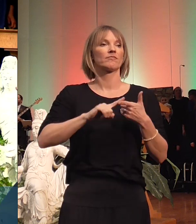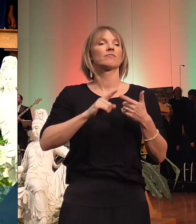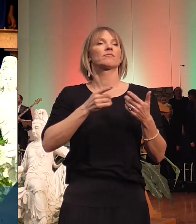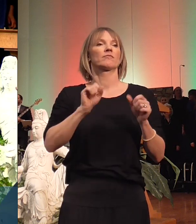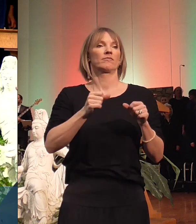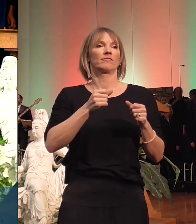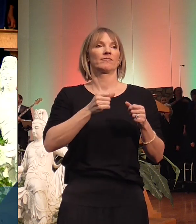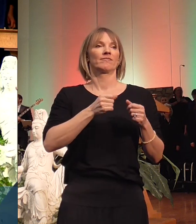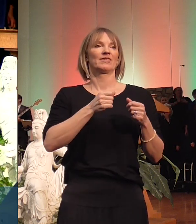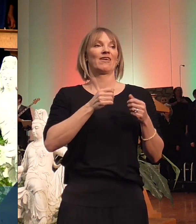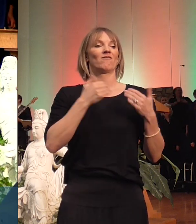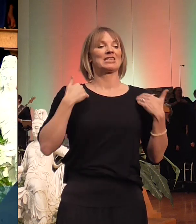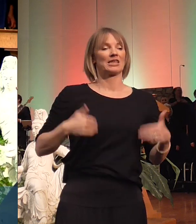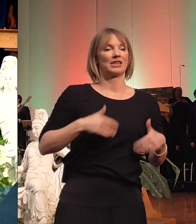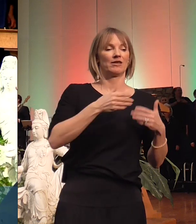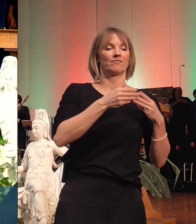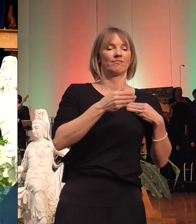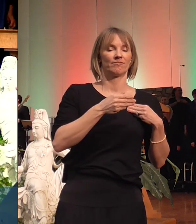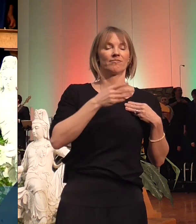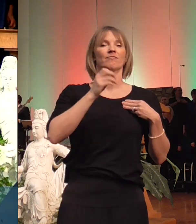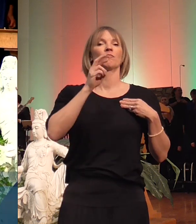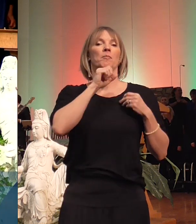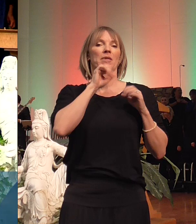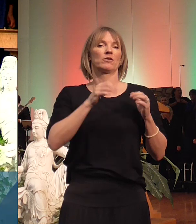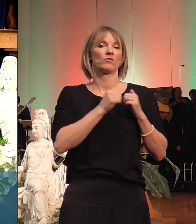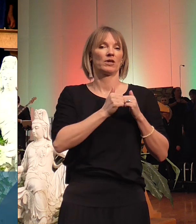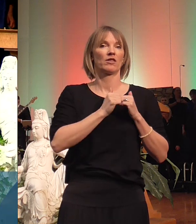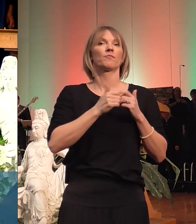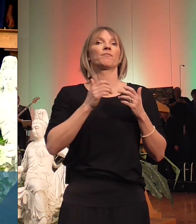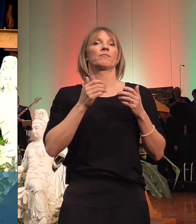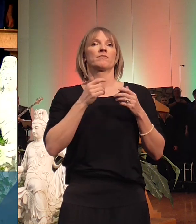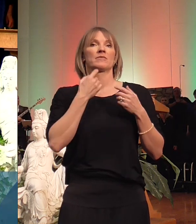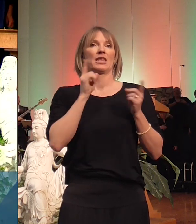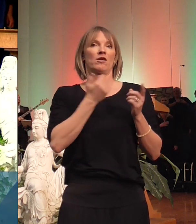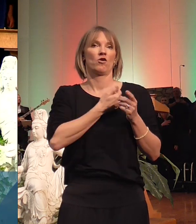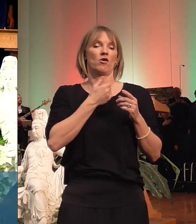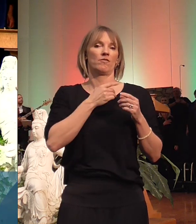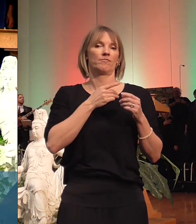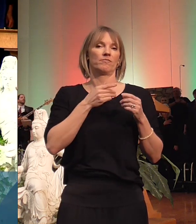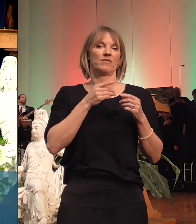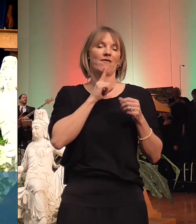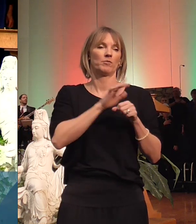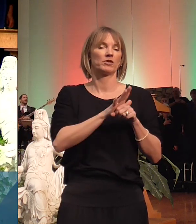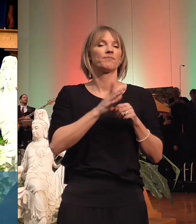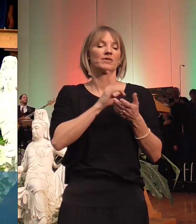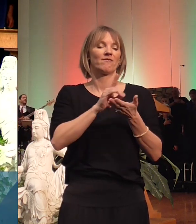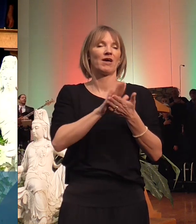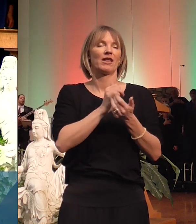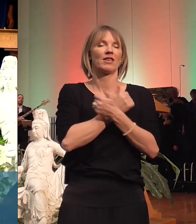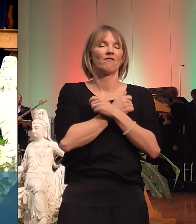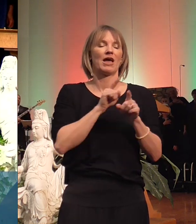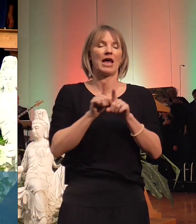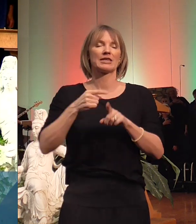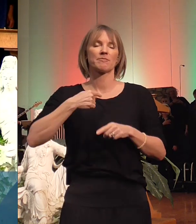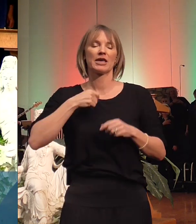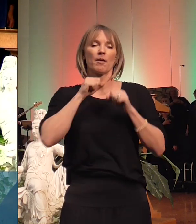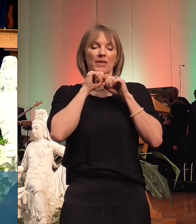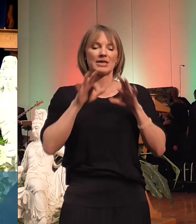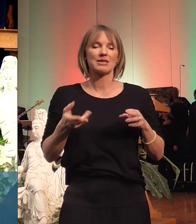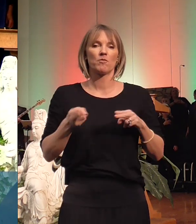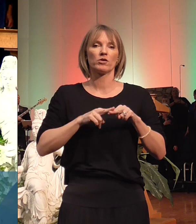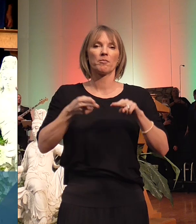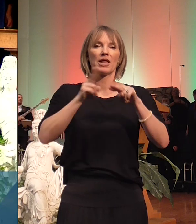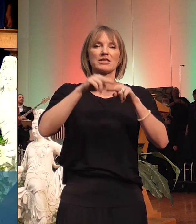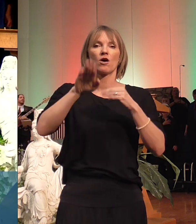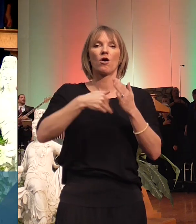gift physically or metaphorically, and we can all bless them together by saying our offering affirmation. Divine love, as me,